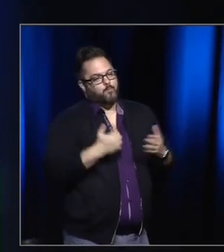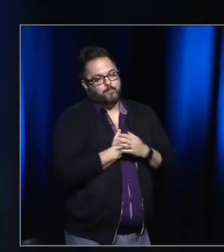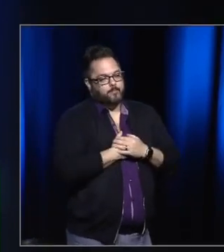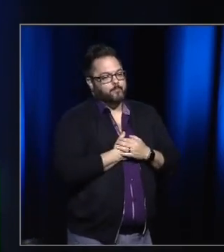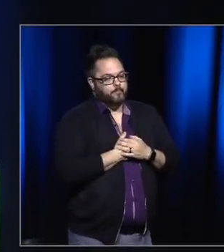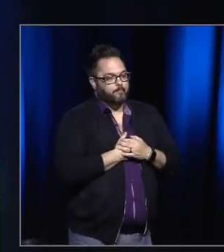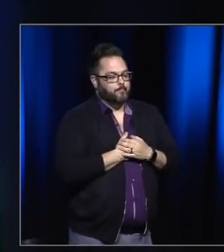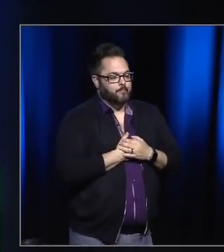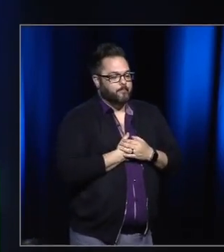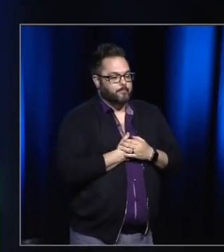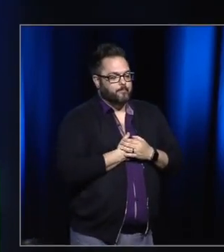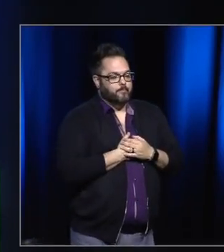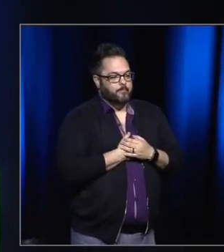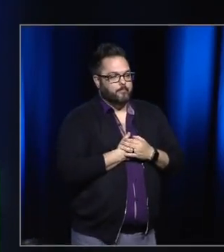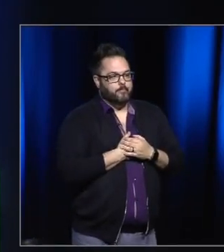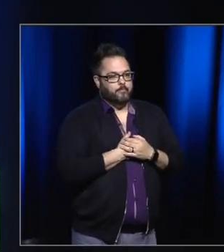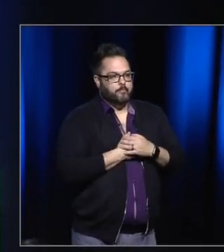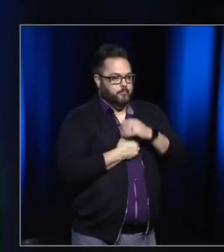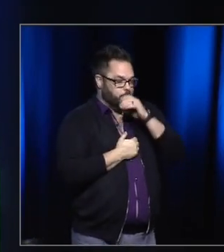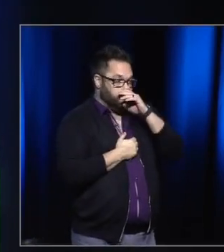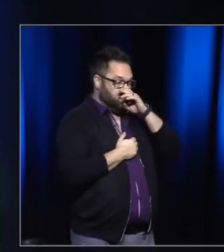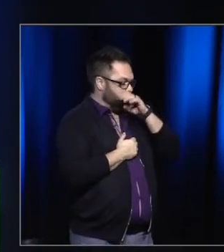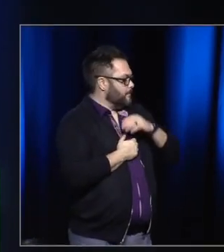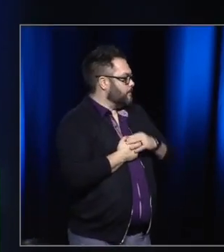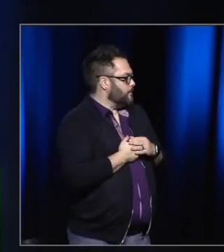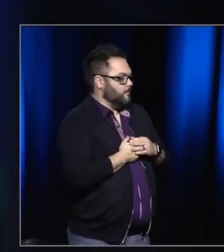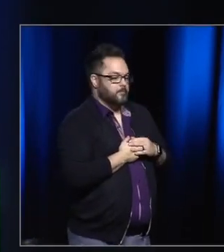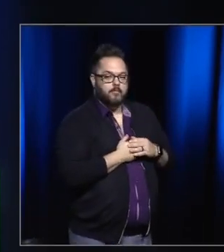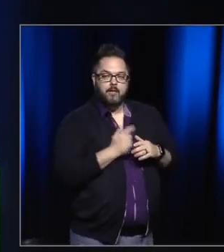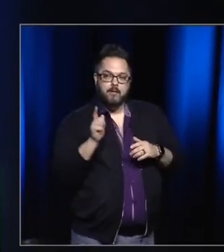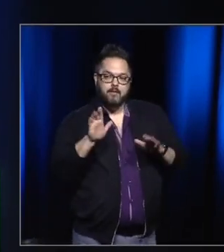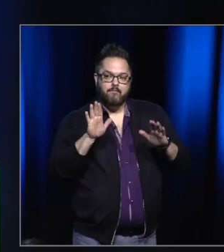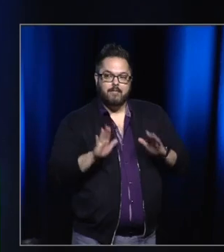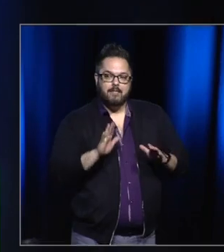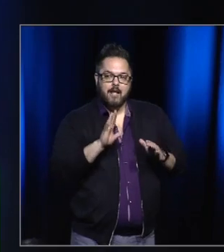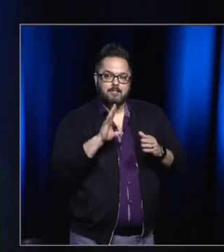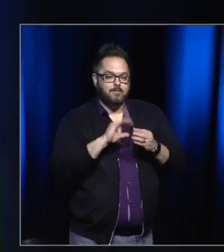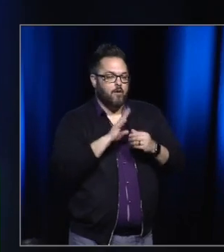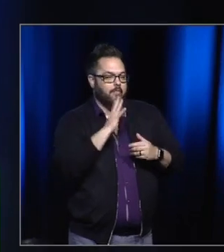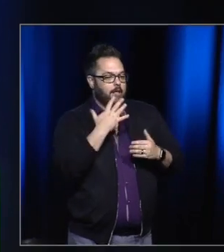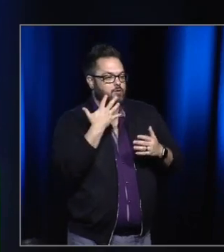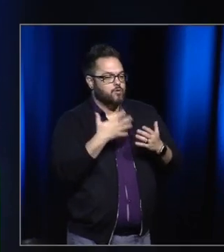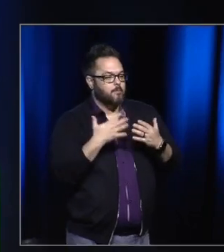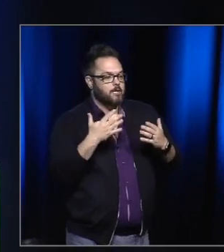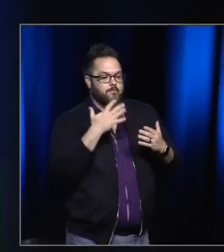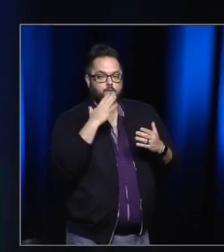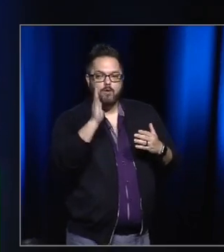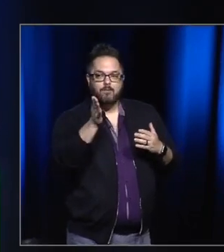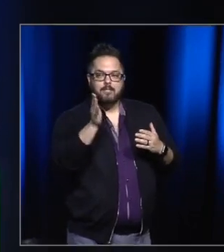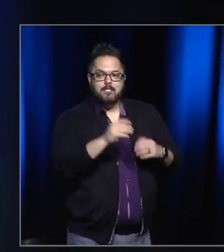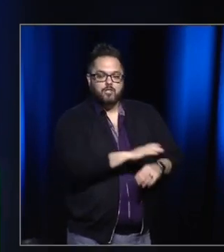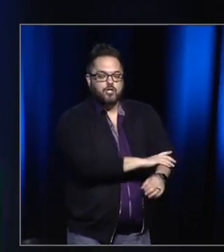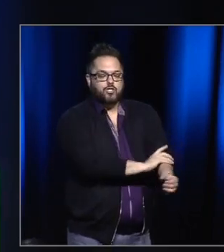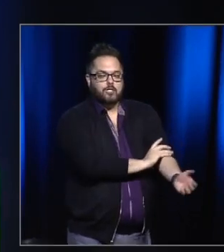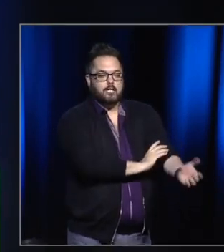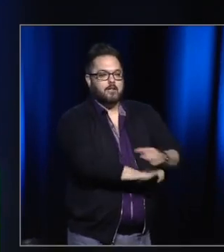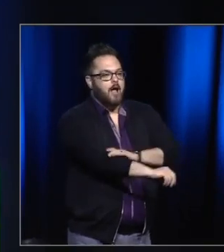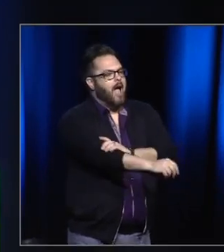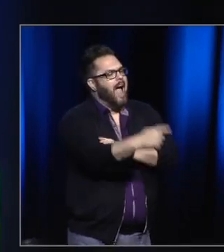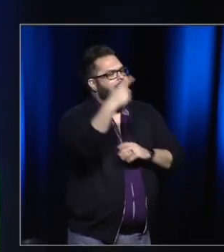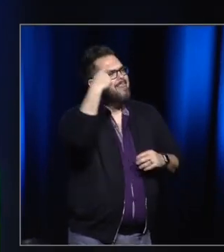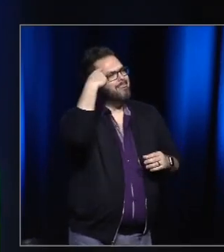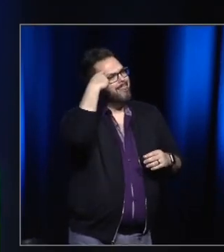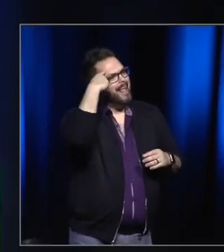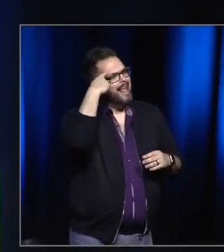Great question. Mm-hmm. Yeah, hey, fantastic stuff. Thank you, and well presented. I think I'd be misinterpreting